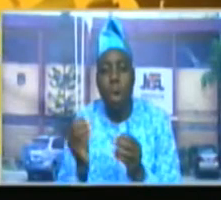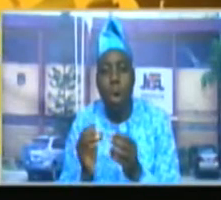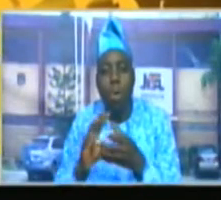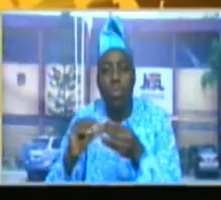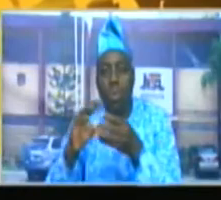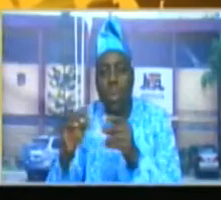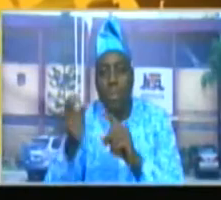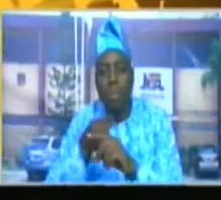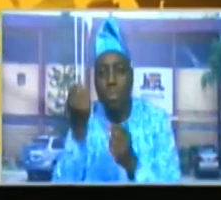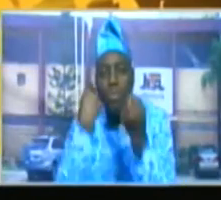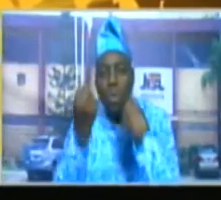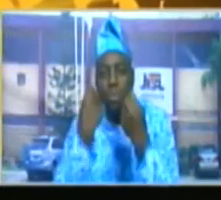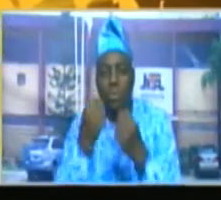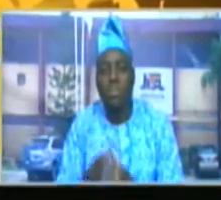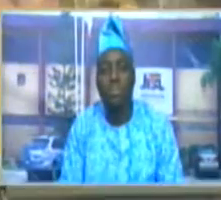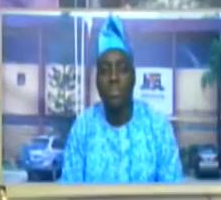from the world of sports.